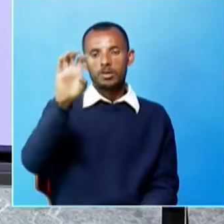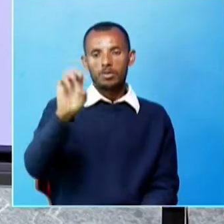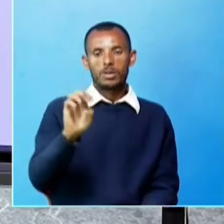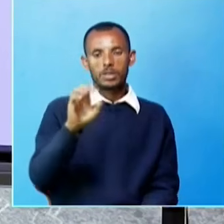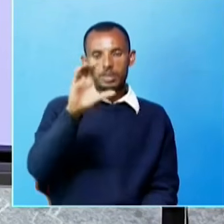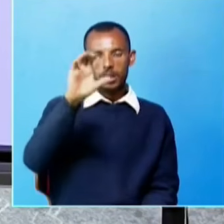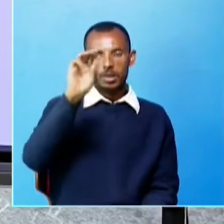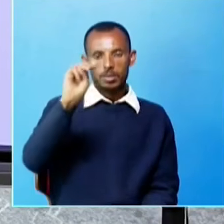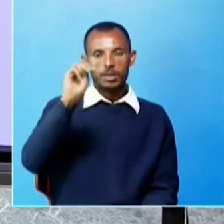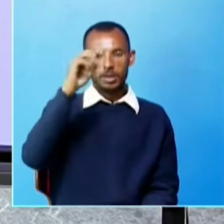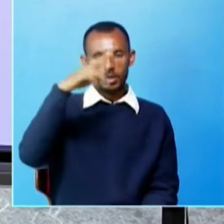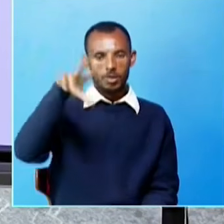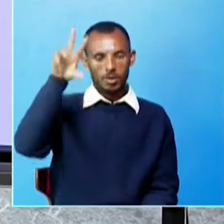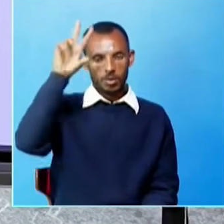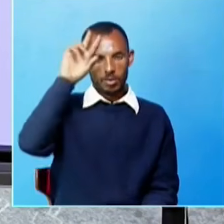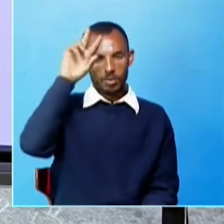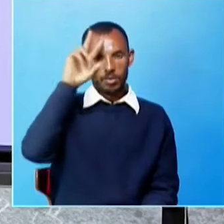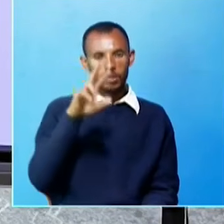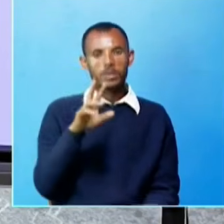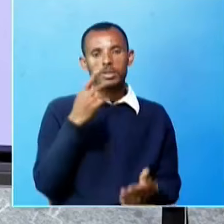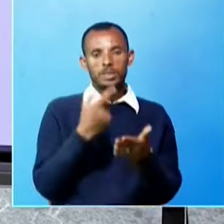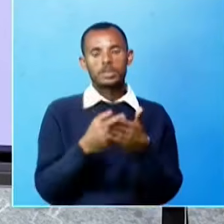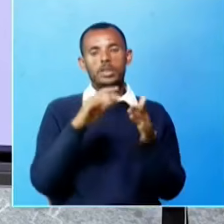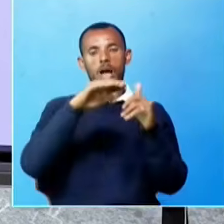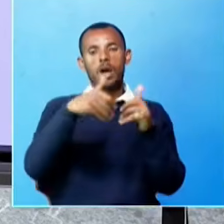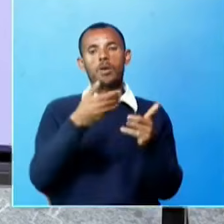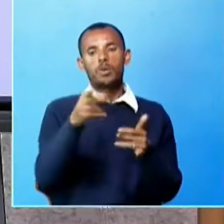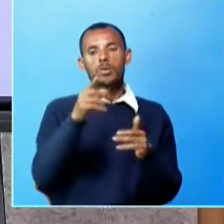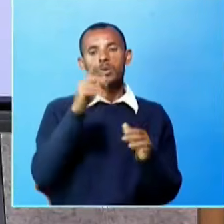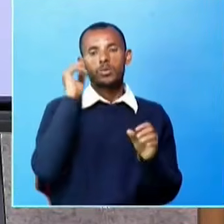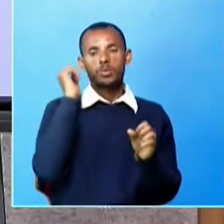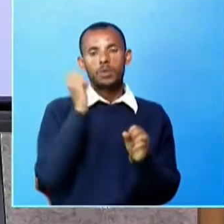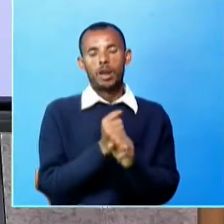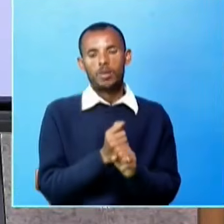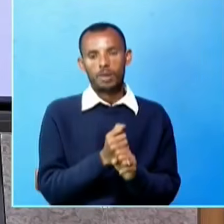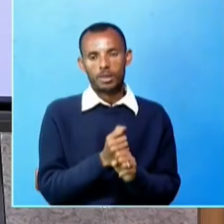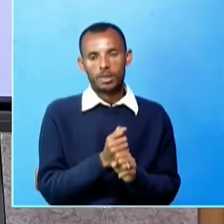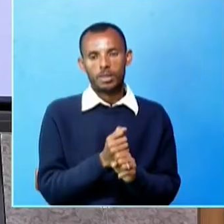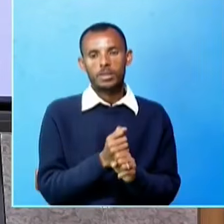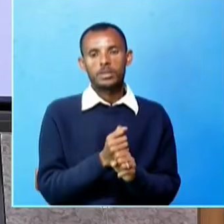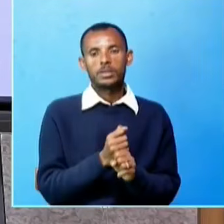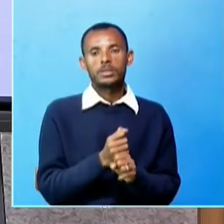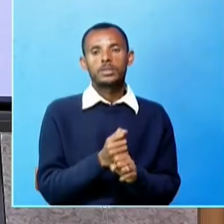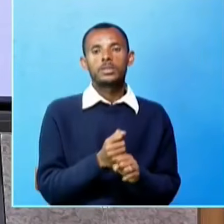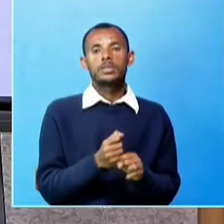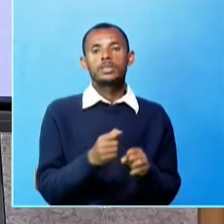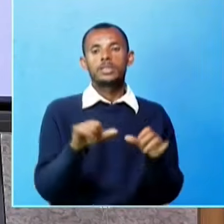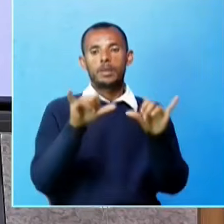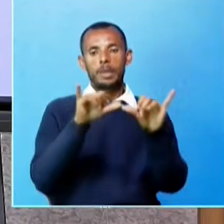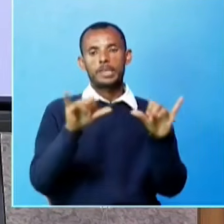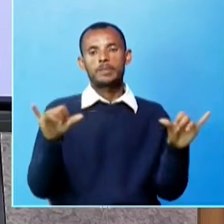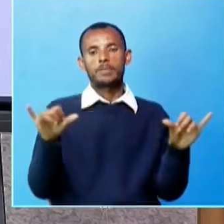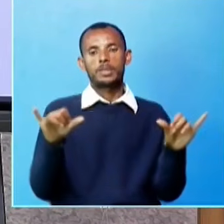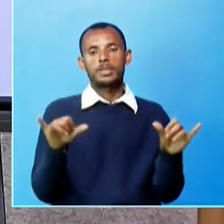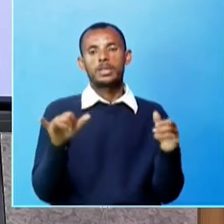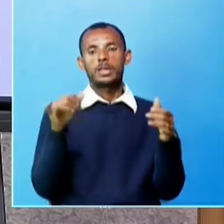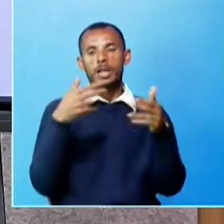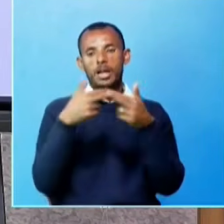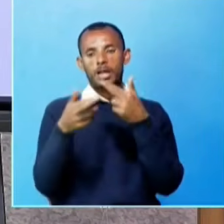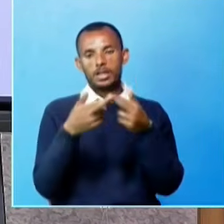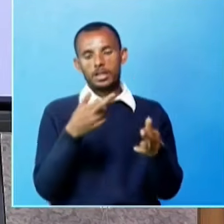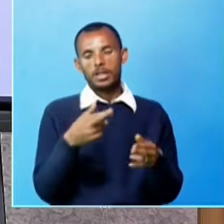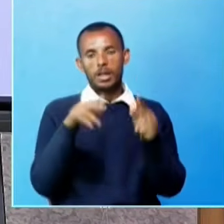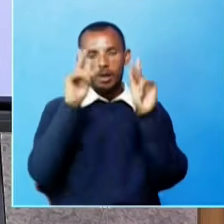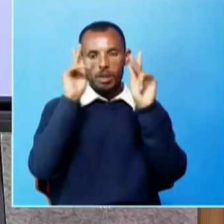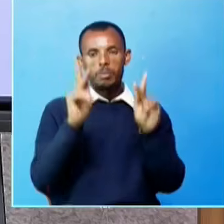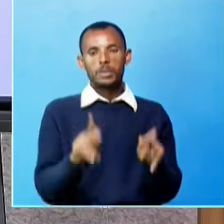240 centimeter cube. This is how you need to calculate the measurements associated with a